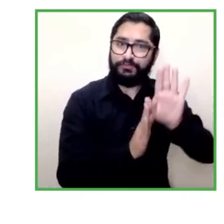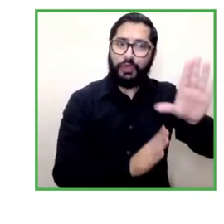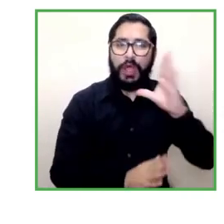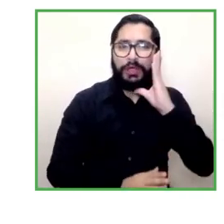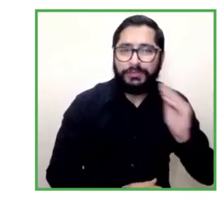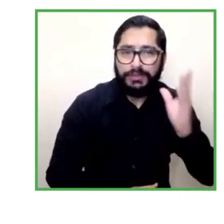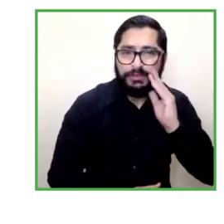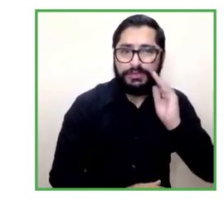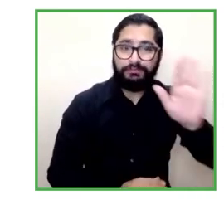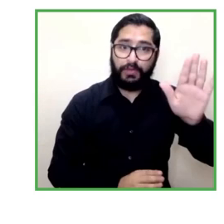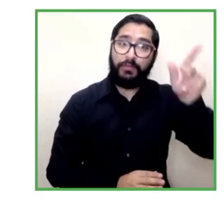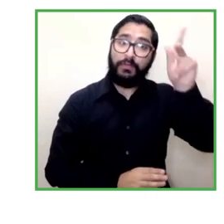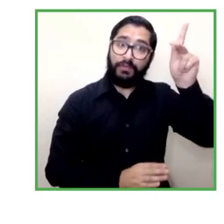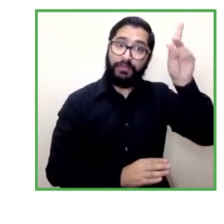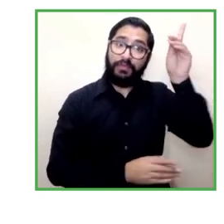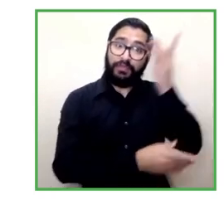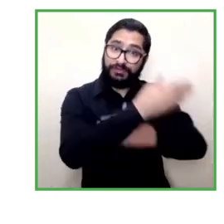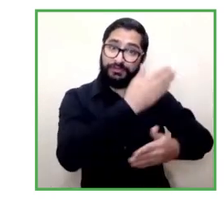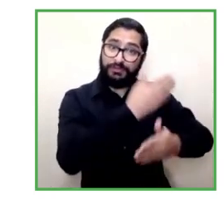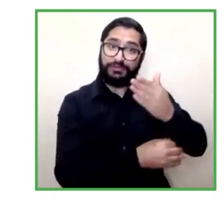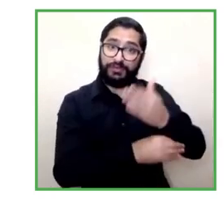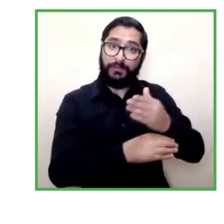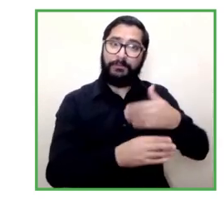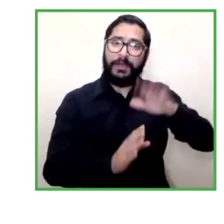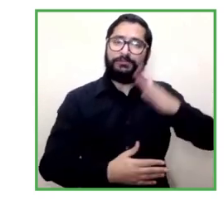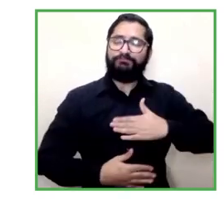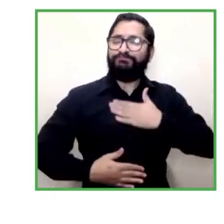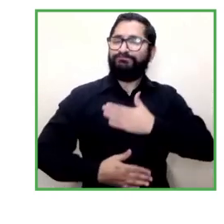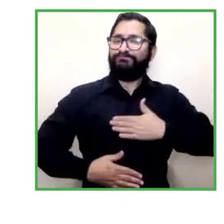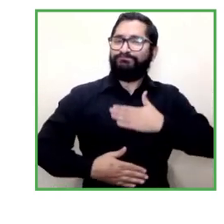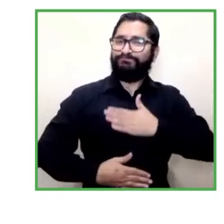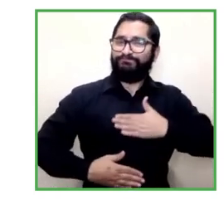our indoor positioning technology. Thank you.